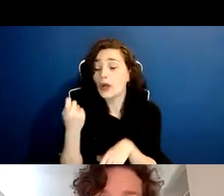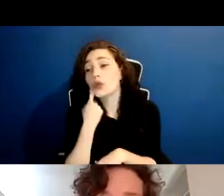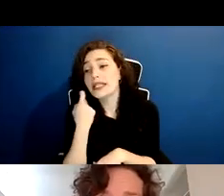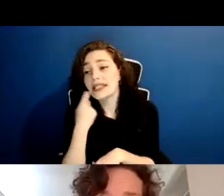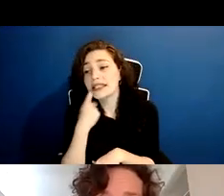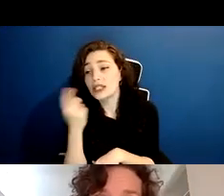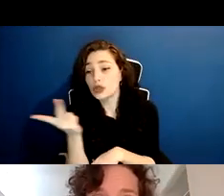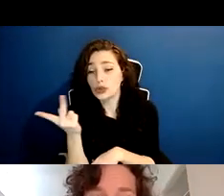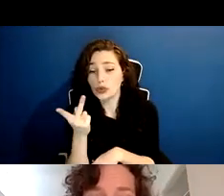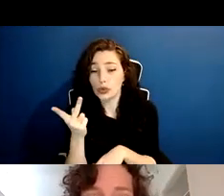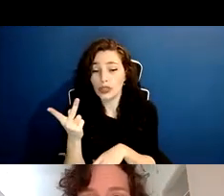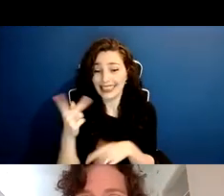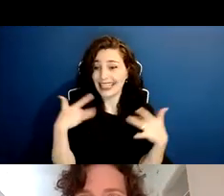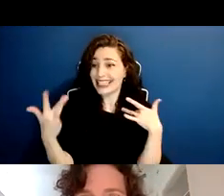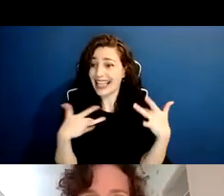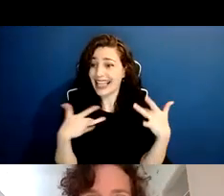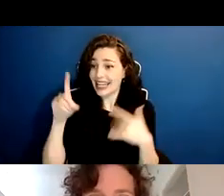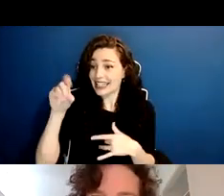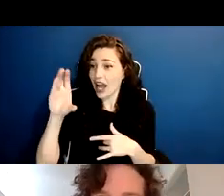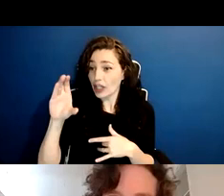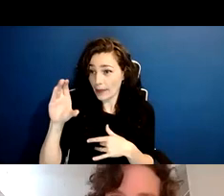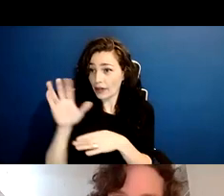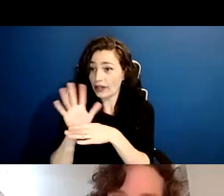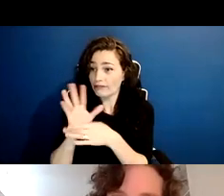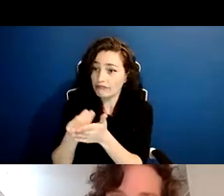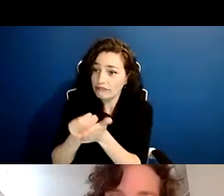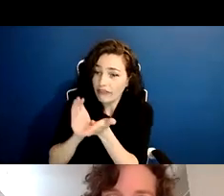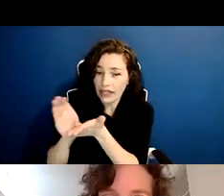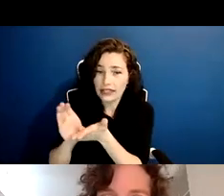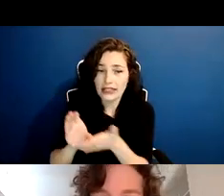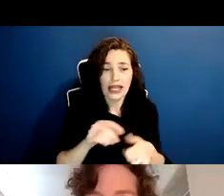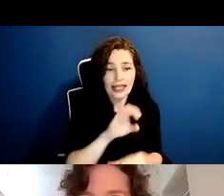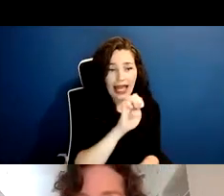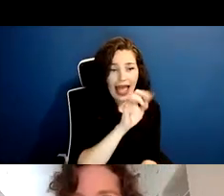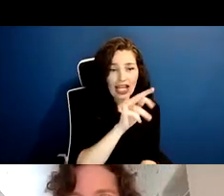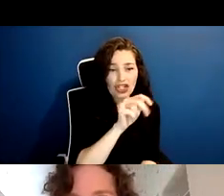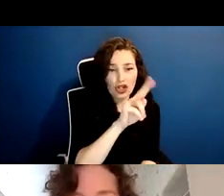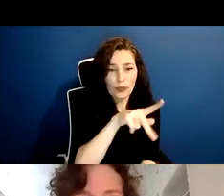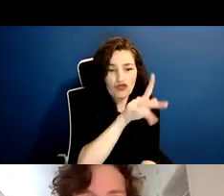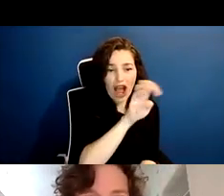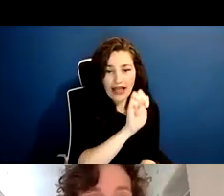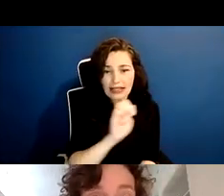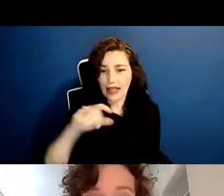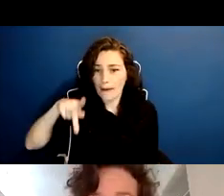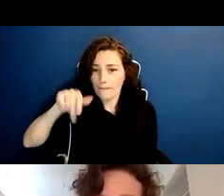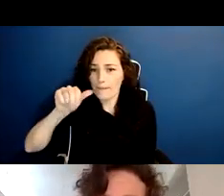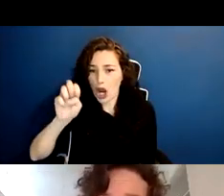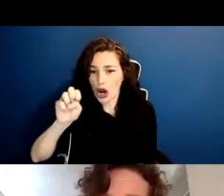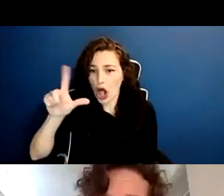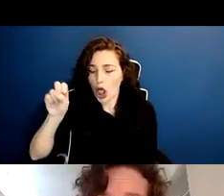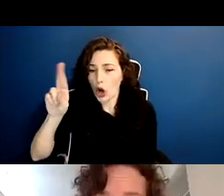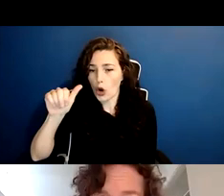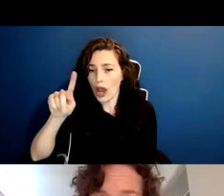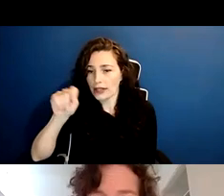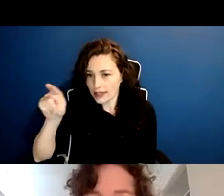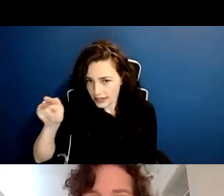two exciting documentary funds, the Enterprise Documentary Fund and the Paralorenz Documentary Fund, and hopefully more to